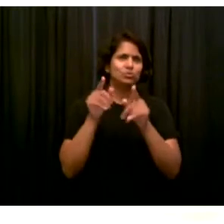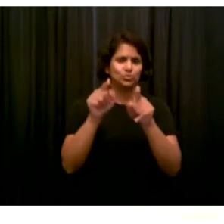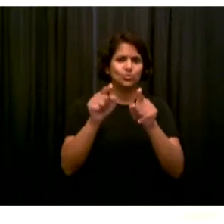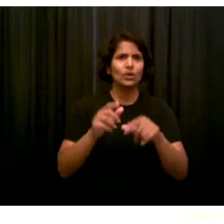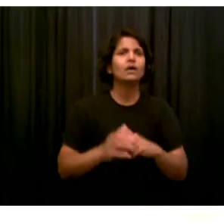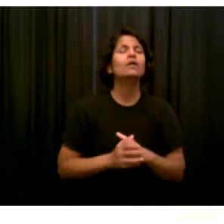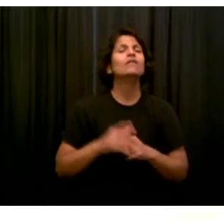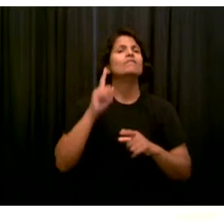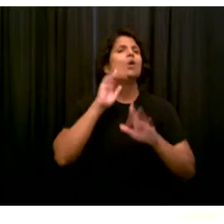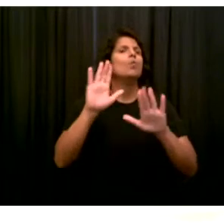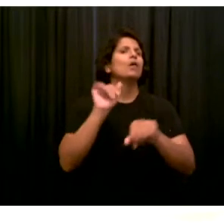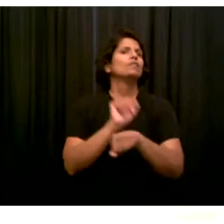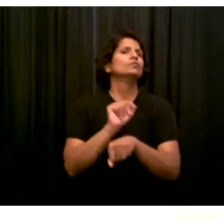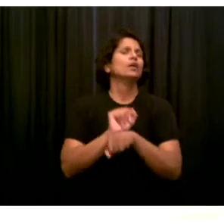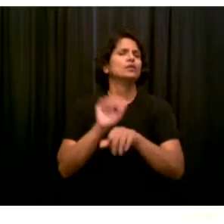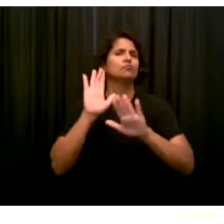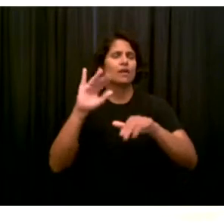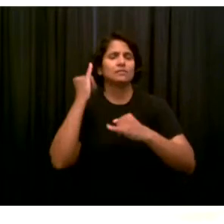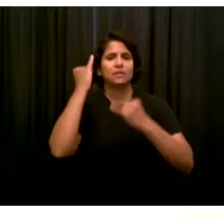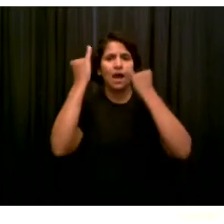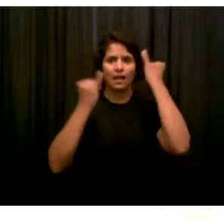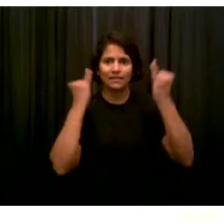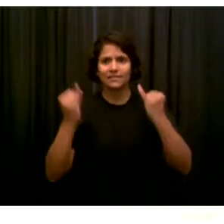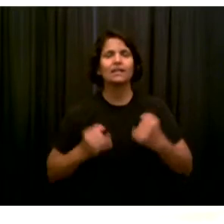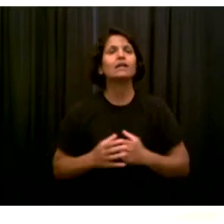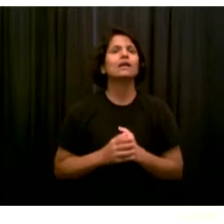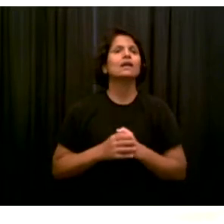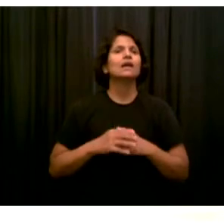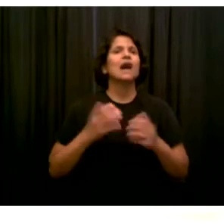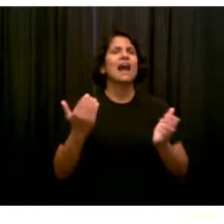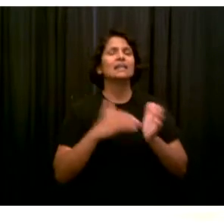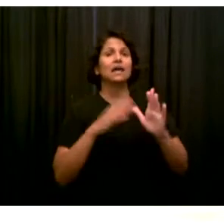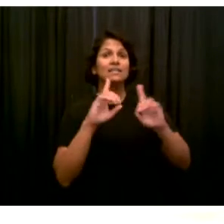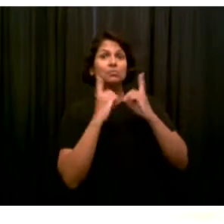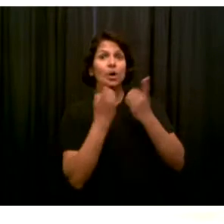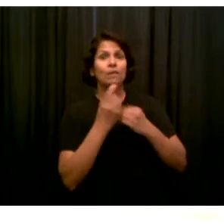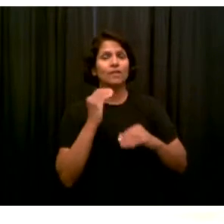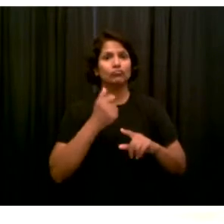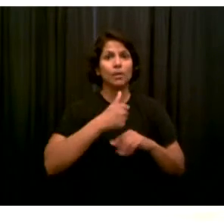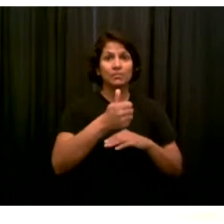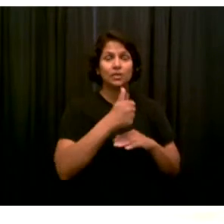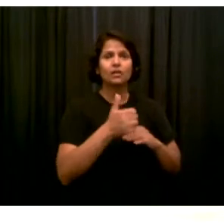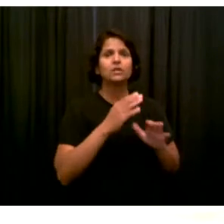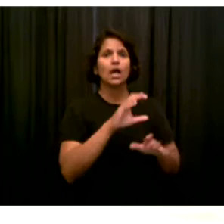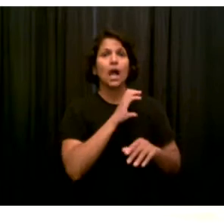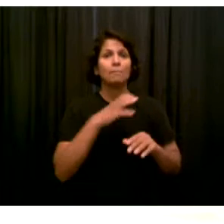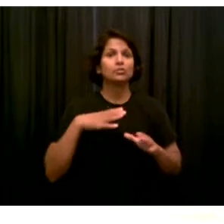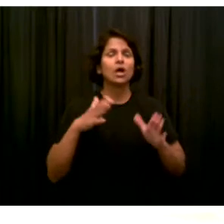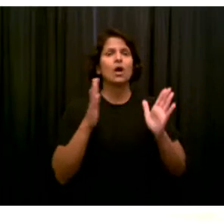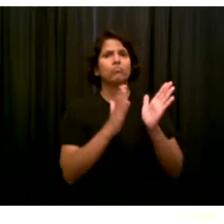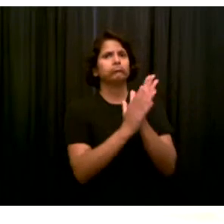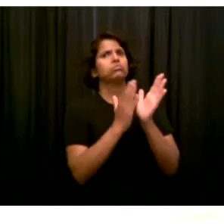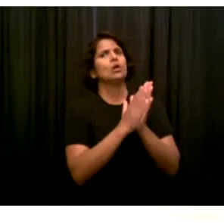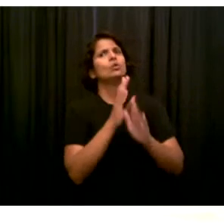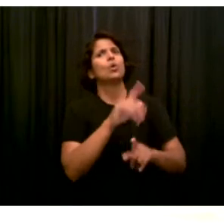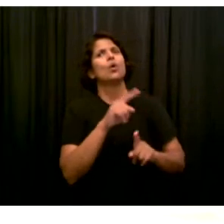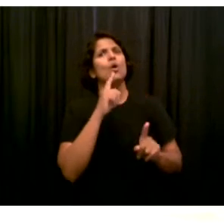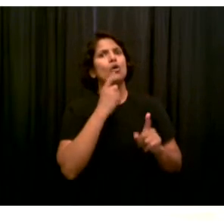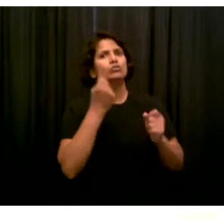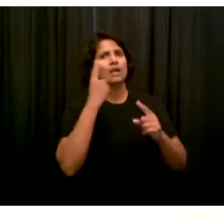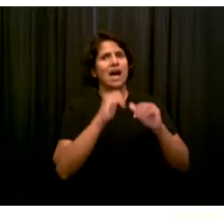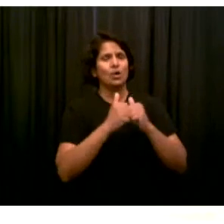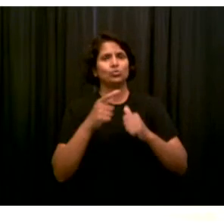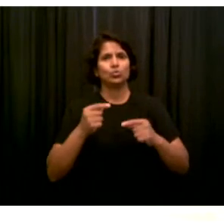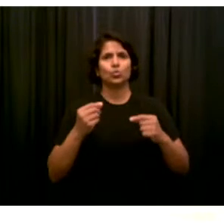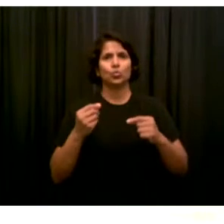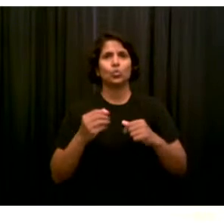Commissioner Gutman, you are to be commended because you understand that community and you've taken tough stances in that community, and